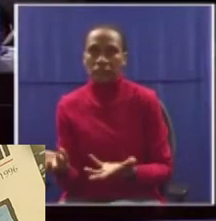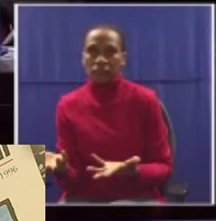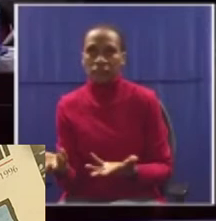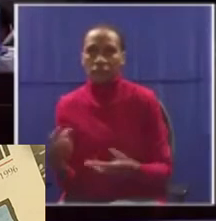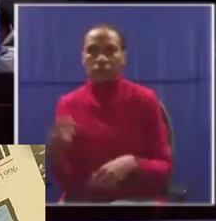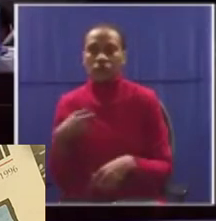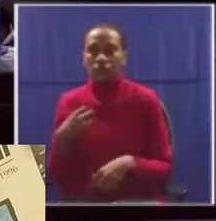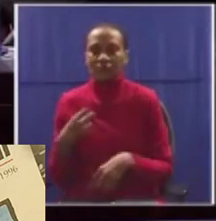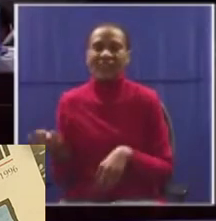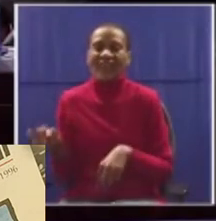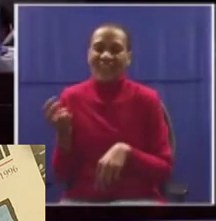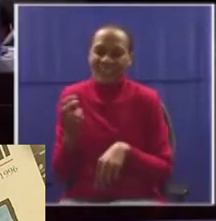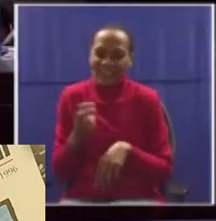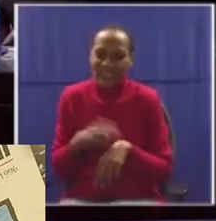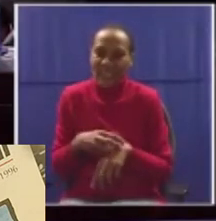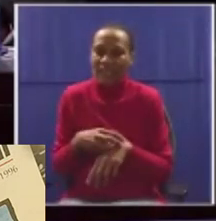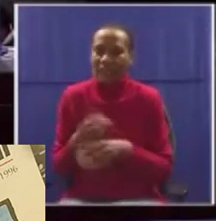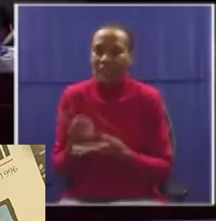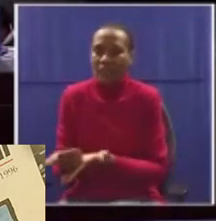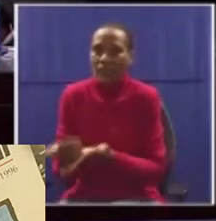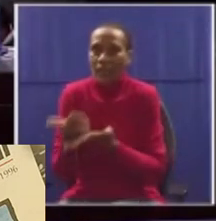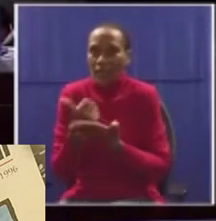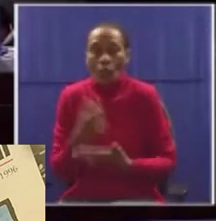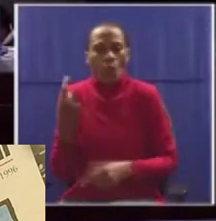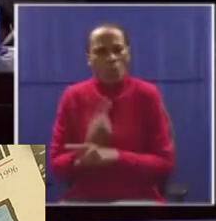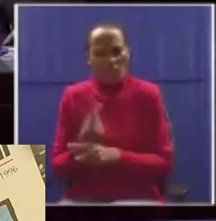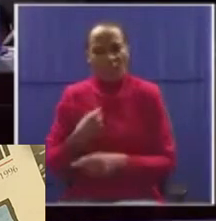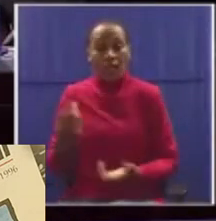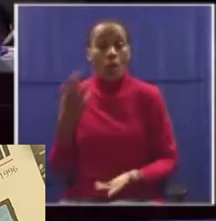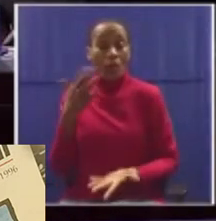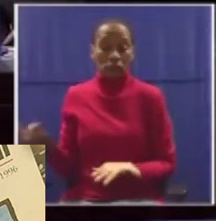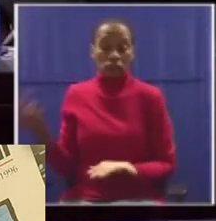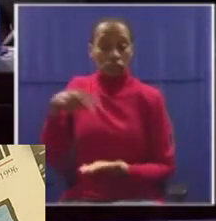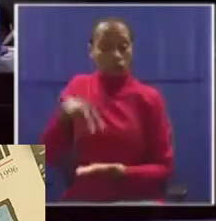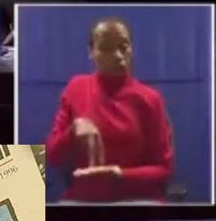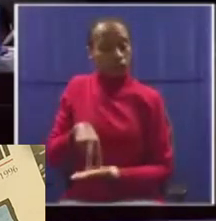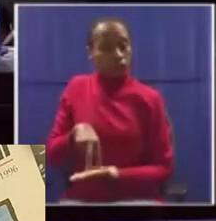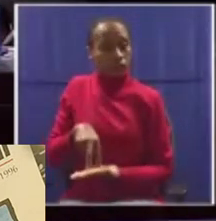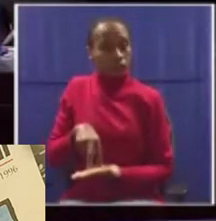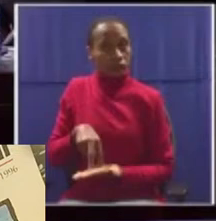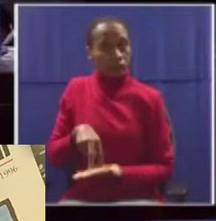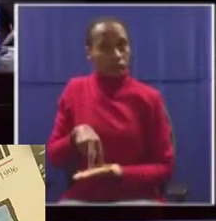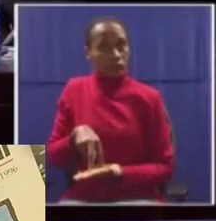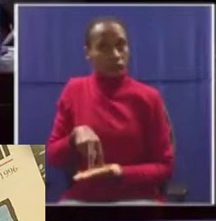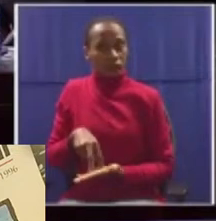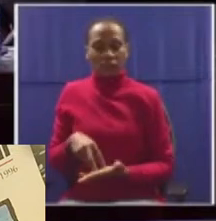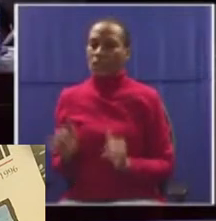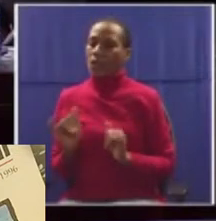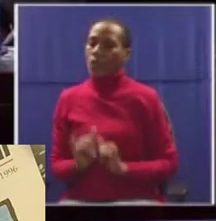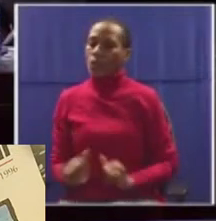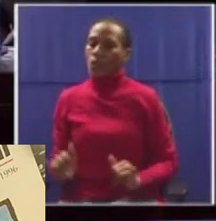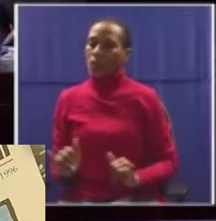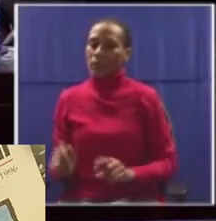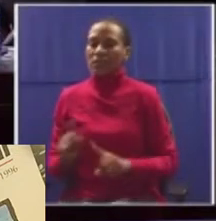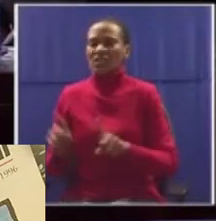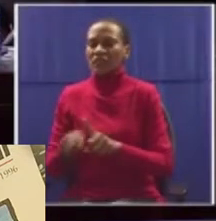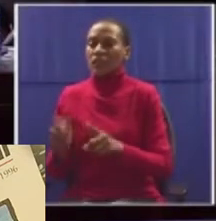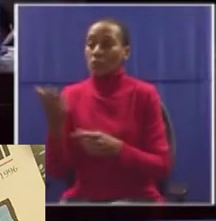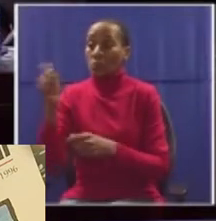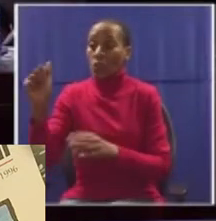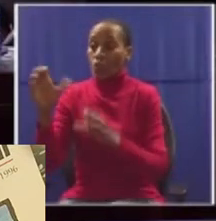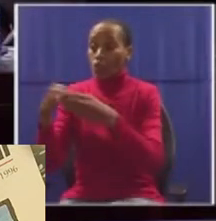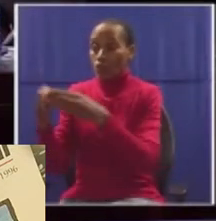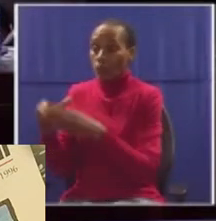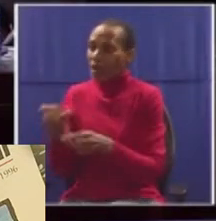we need some contribution of always when I take this platform genuinely request opportunity parties as South